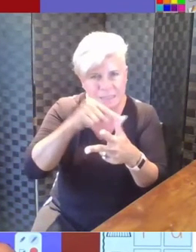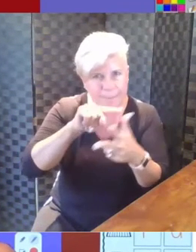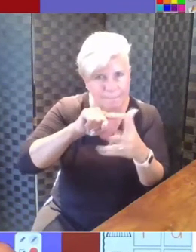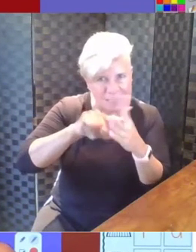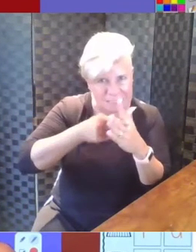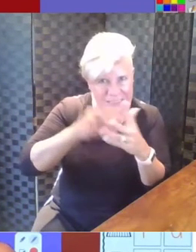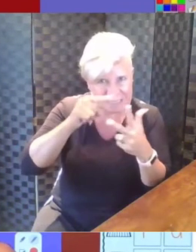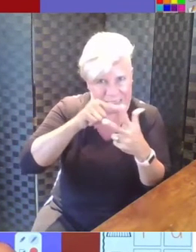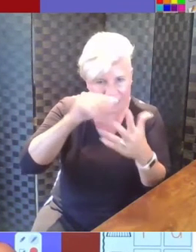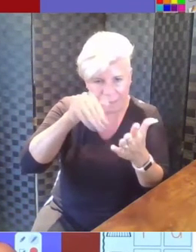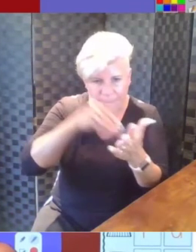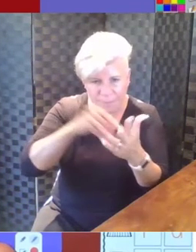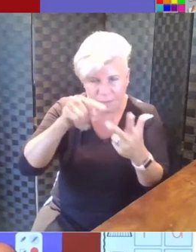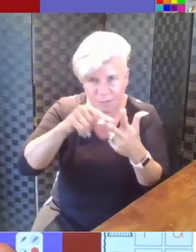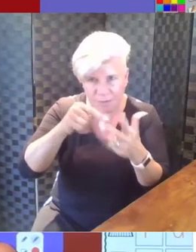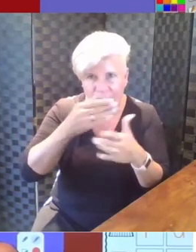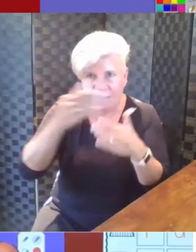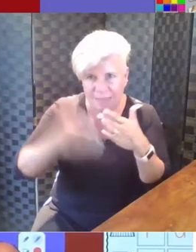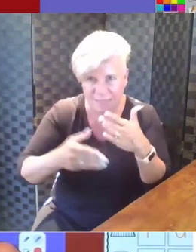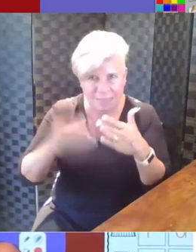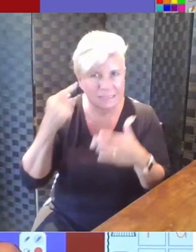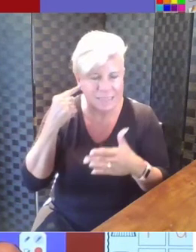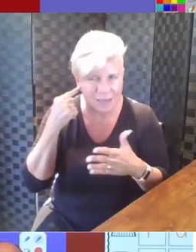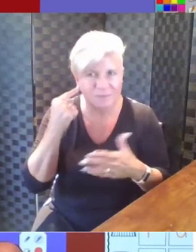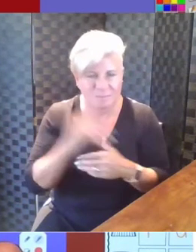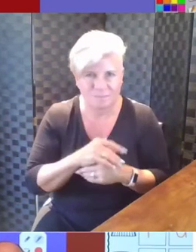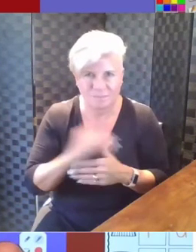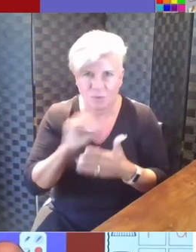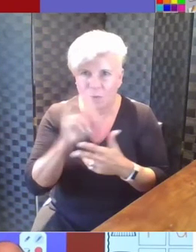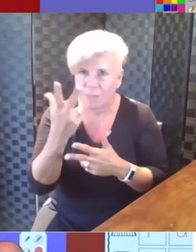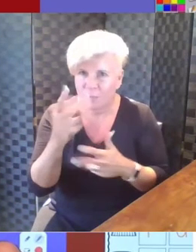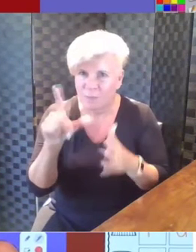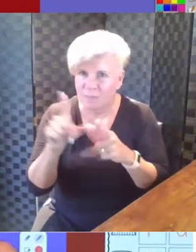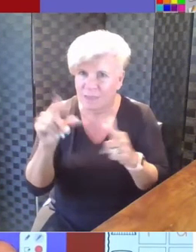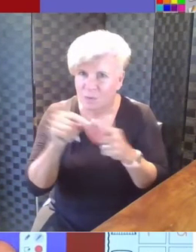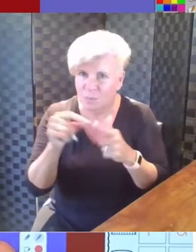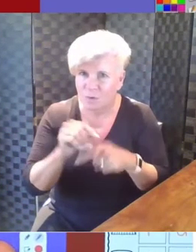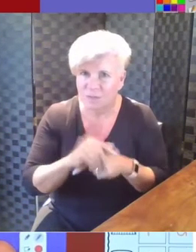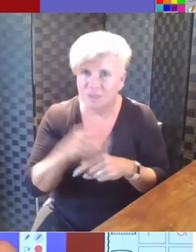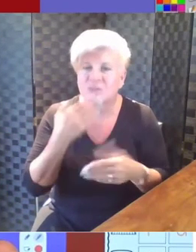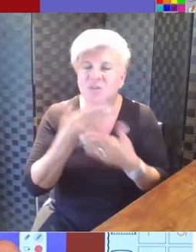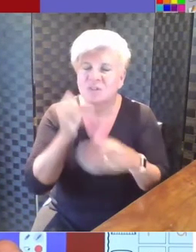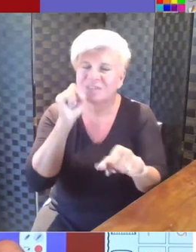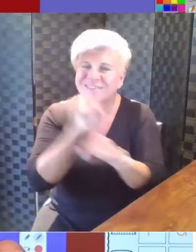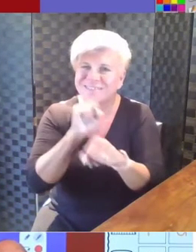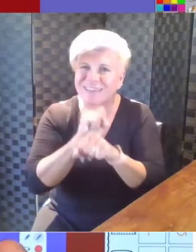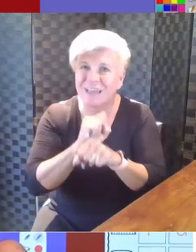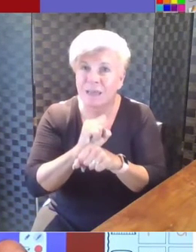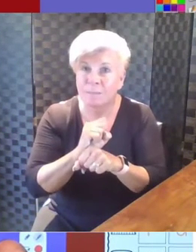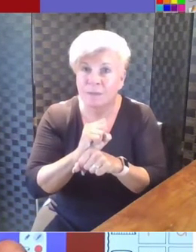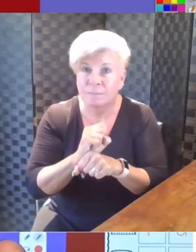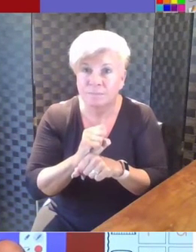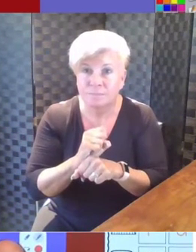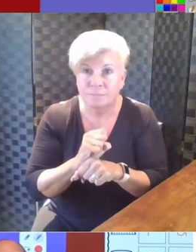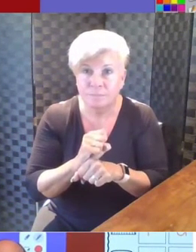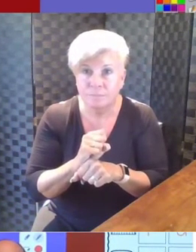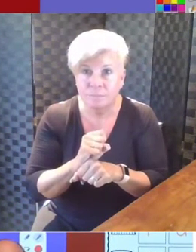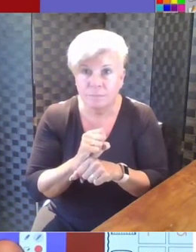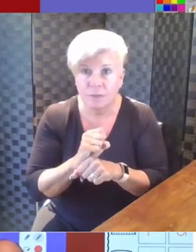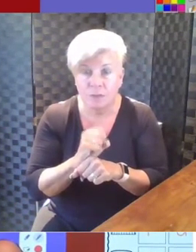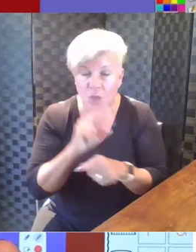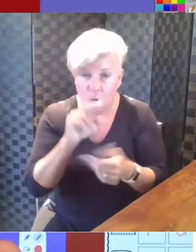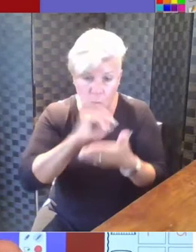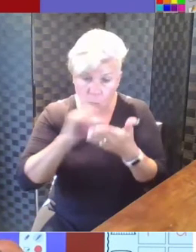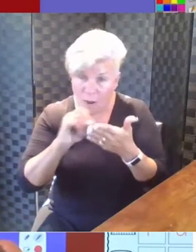beginning, the middle, and the end. I think you've done a great job at this. If you're with me with my